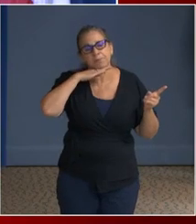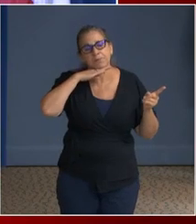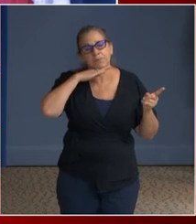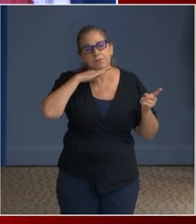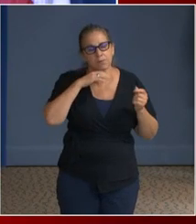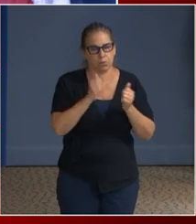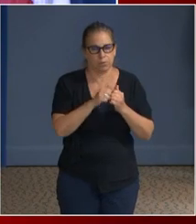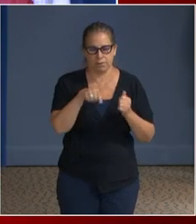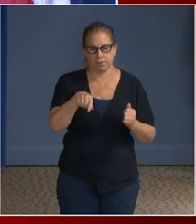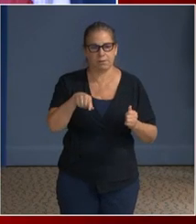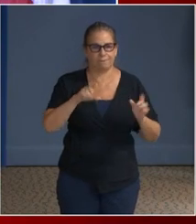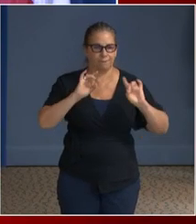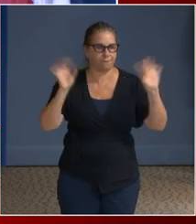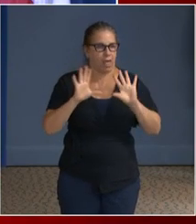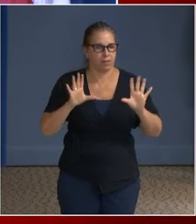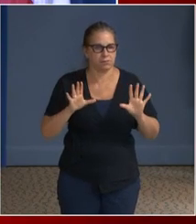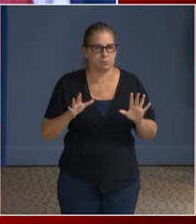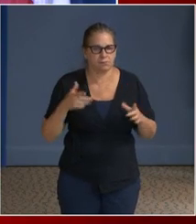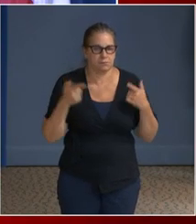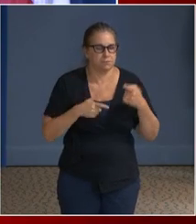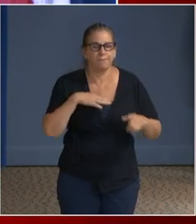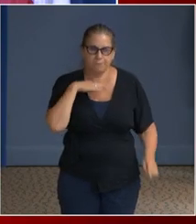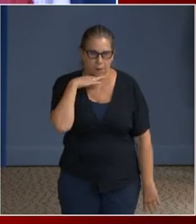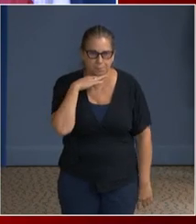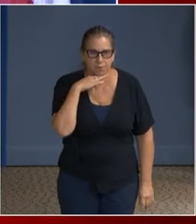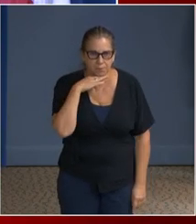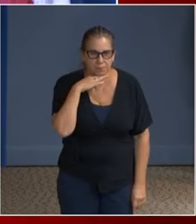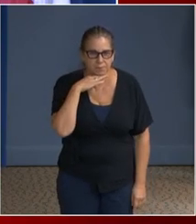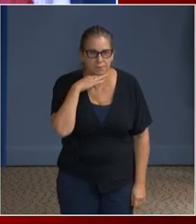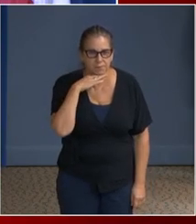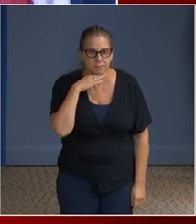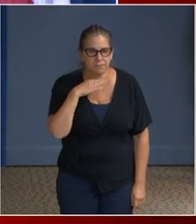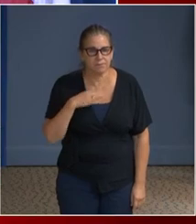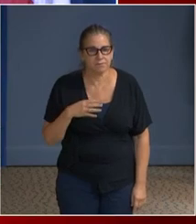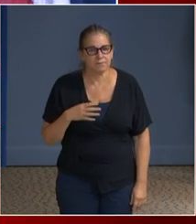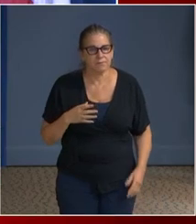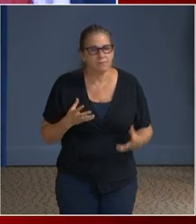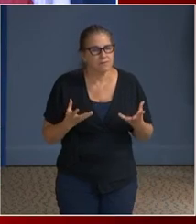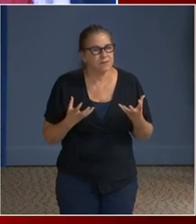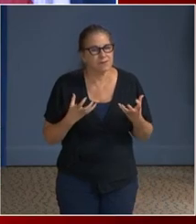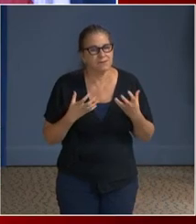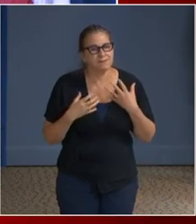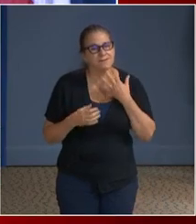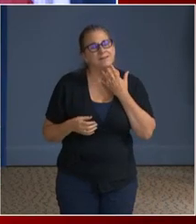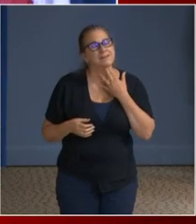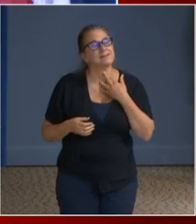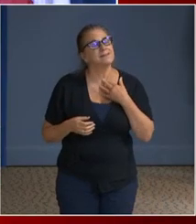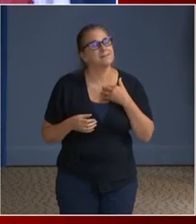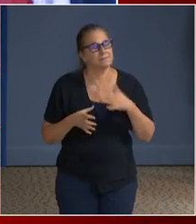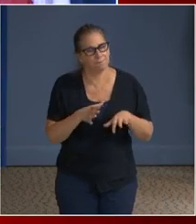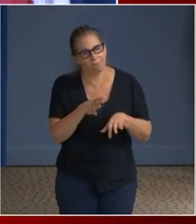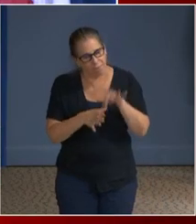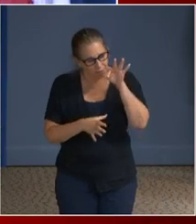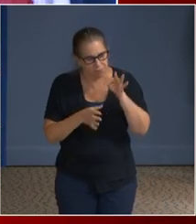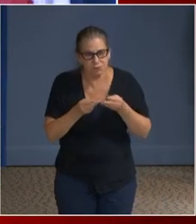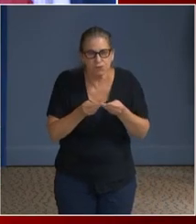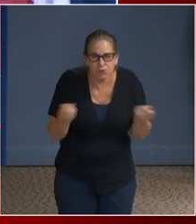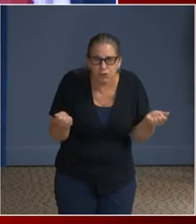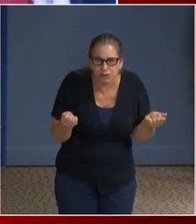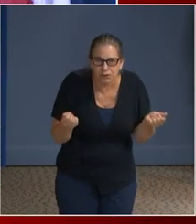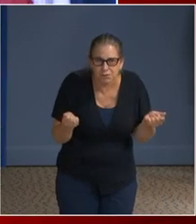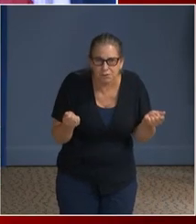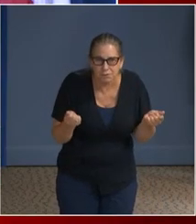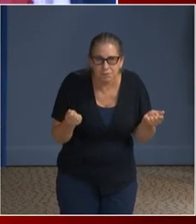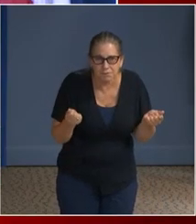are desperate to find solutions. Like all Washingtonians, I want nothing more to have